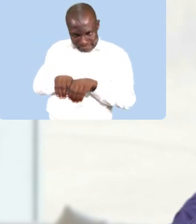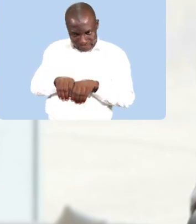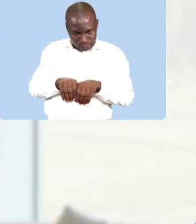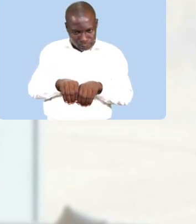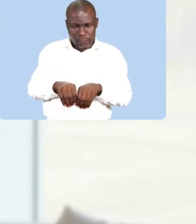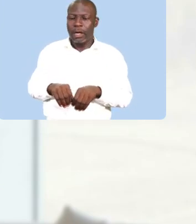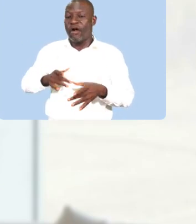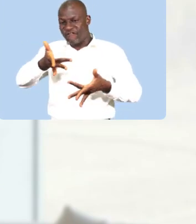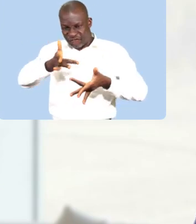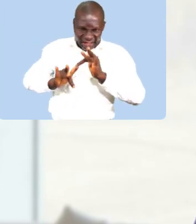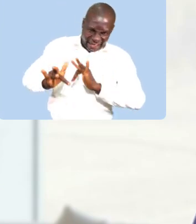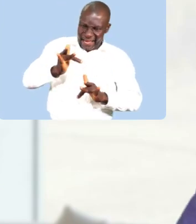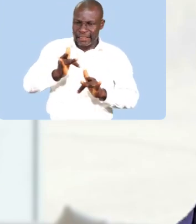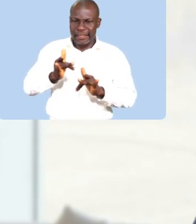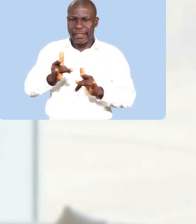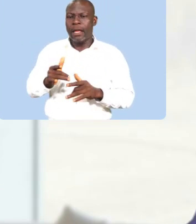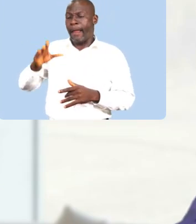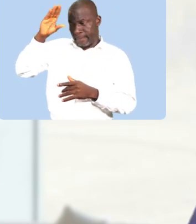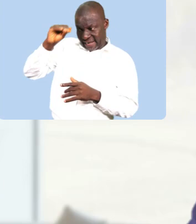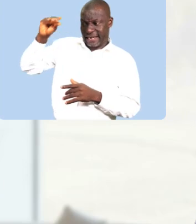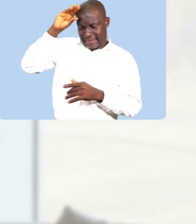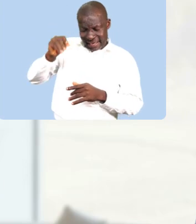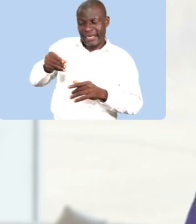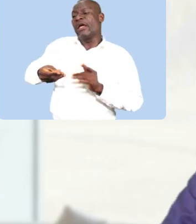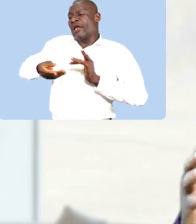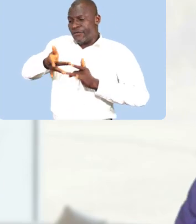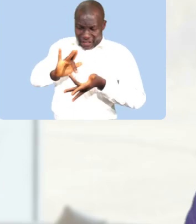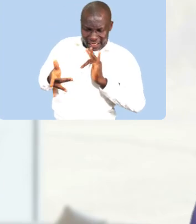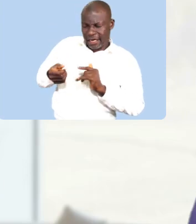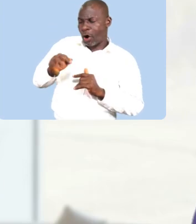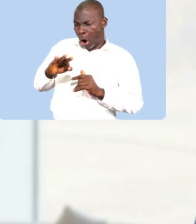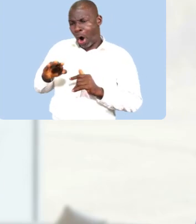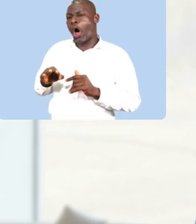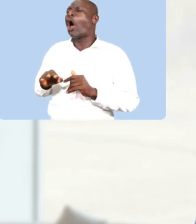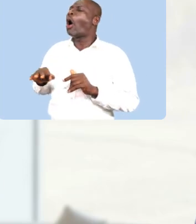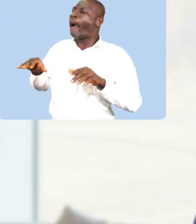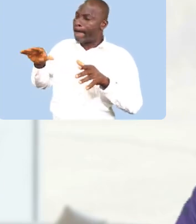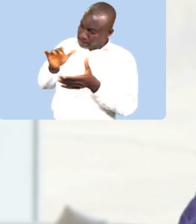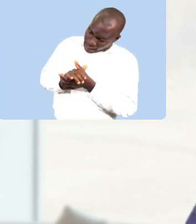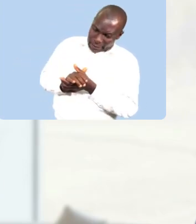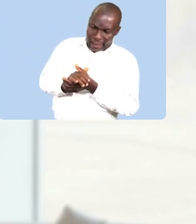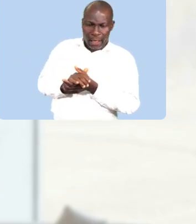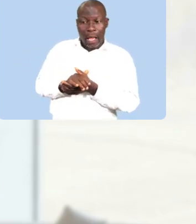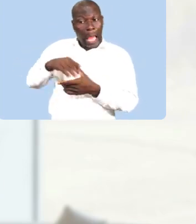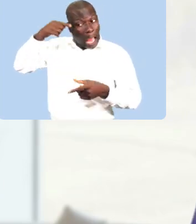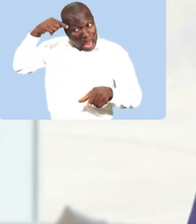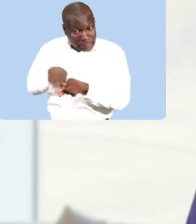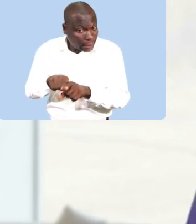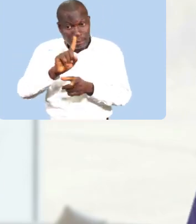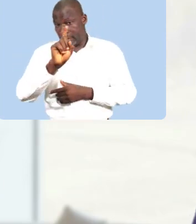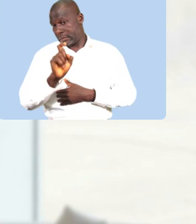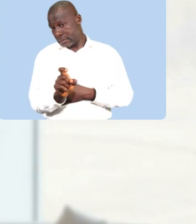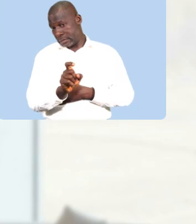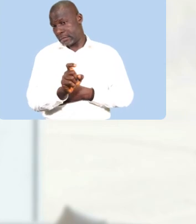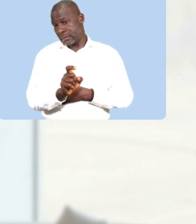omo ntwempna yanyuntum ema mema ene mema enware entwempra wo